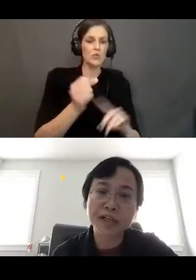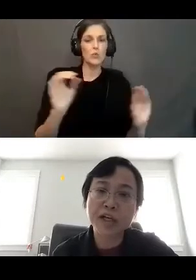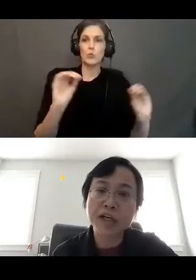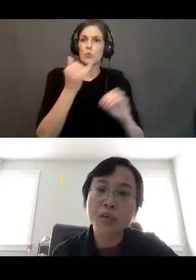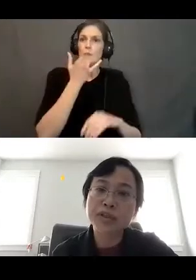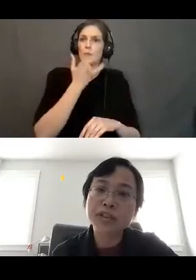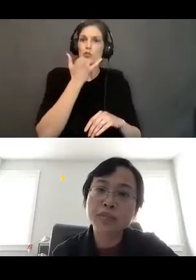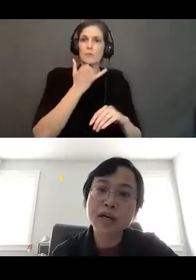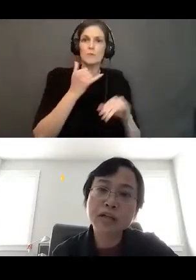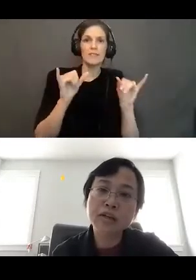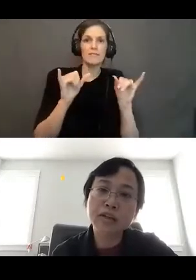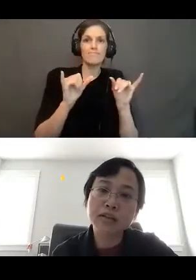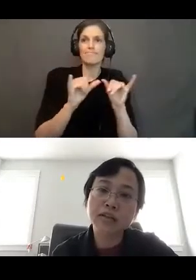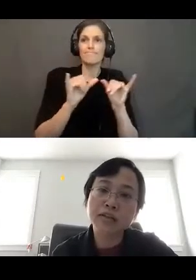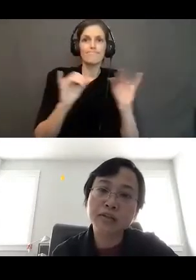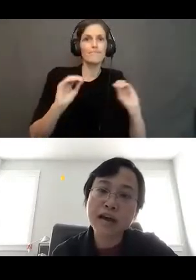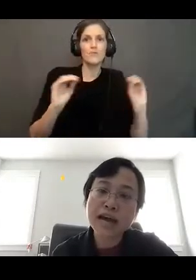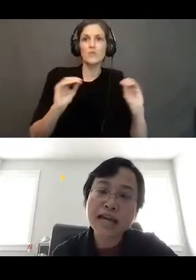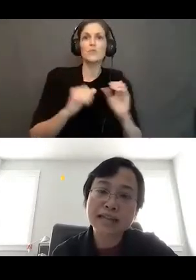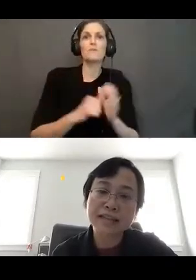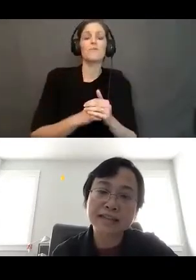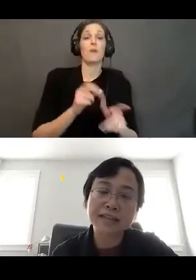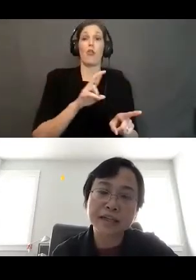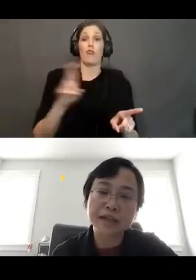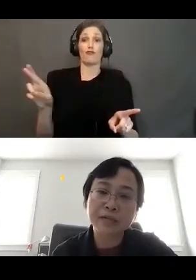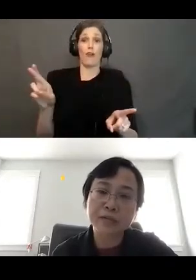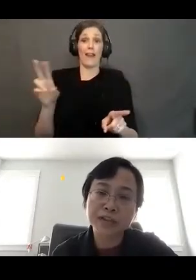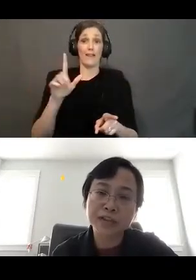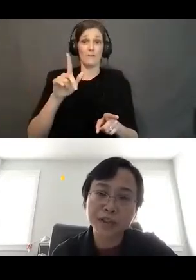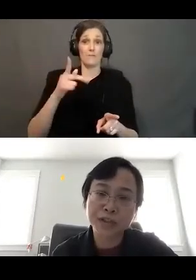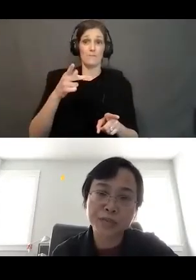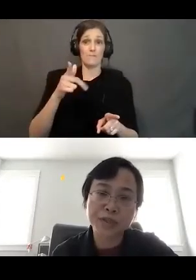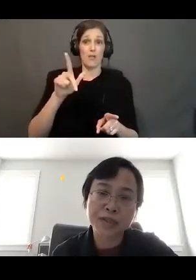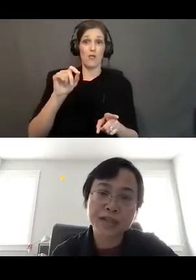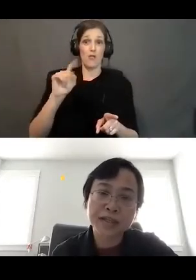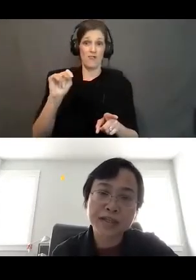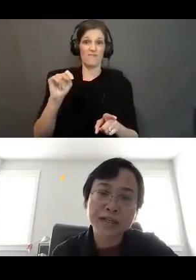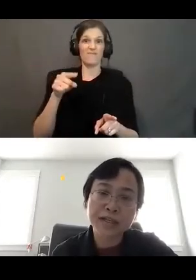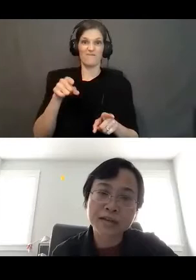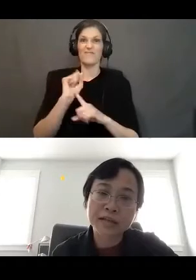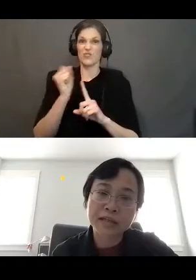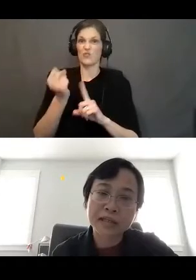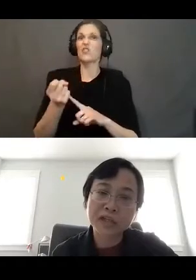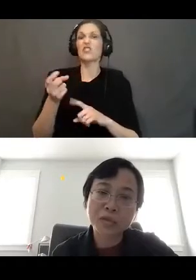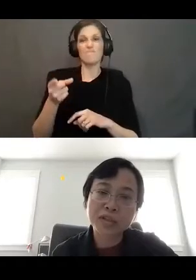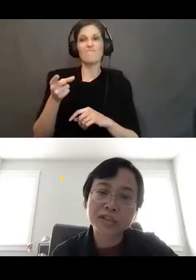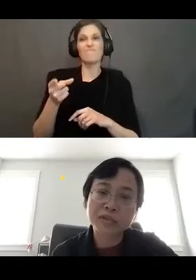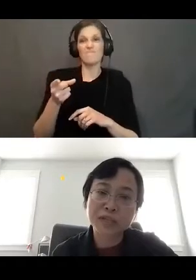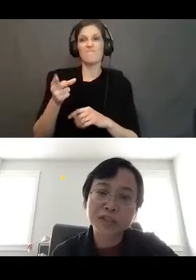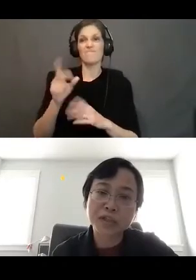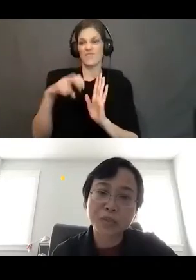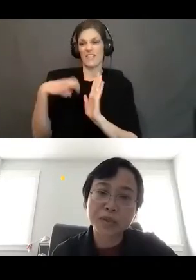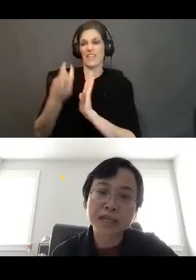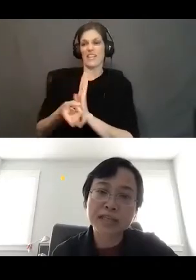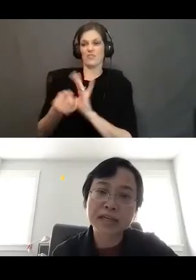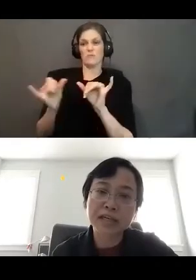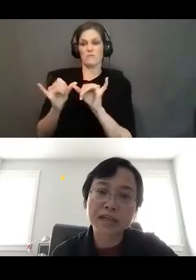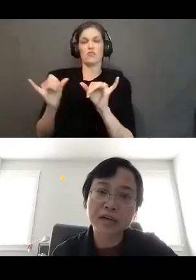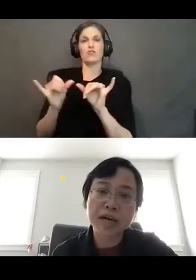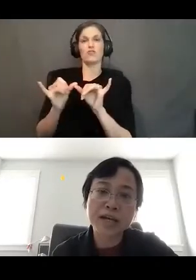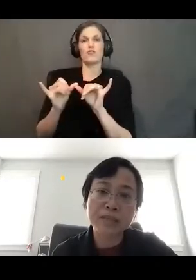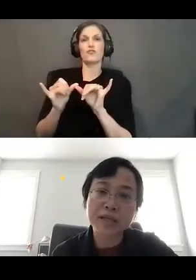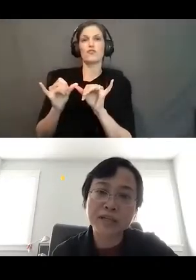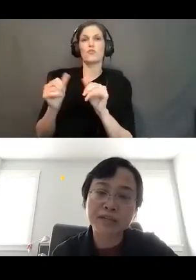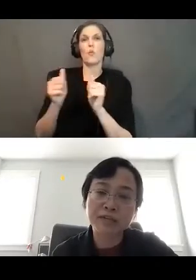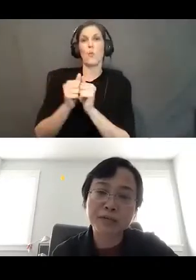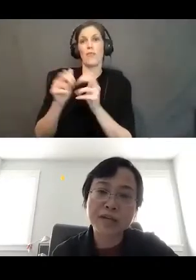error. Whereas the plot on the right is for the situation where engagement is measured with